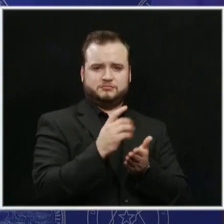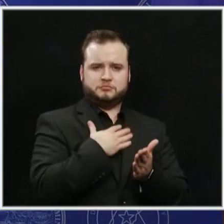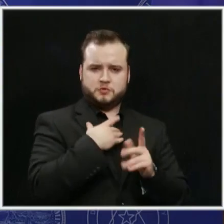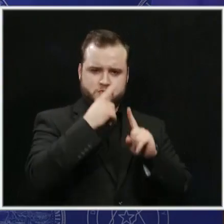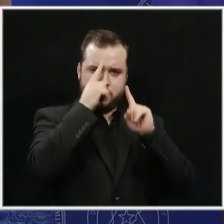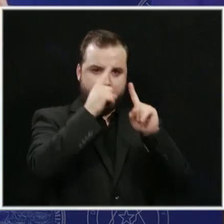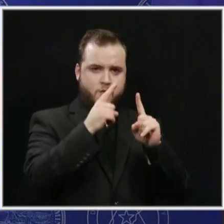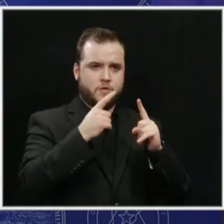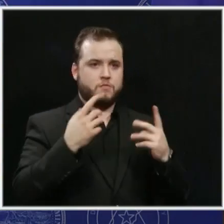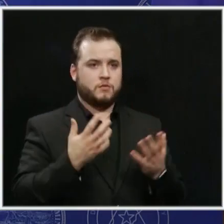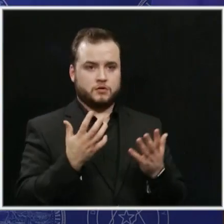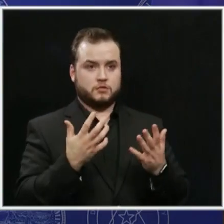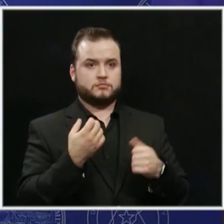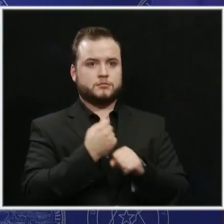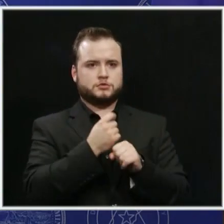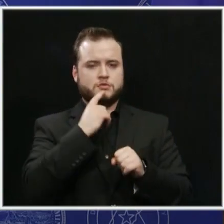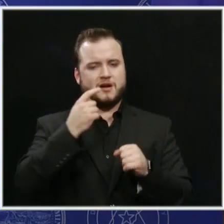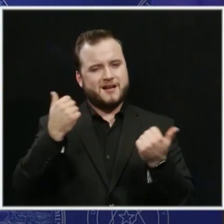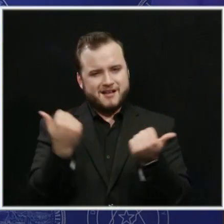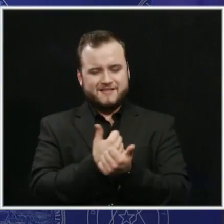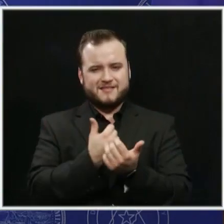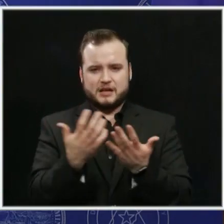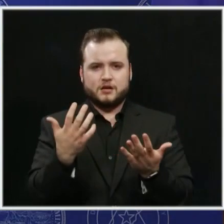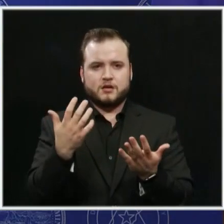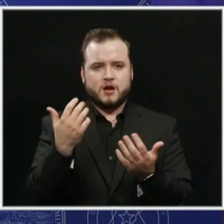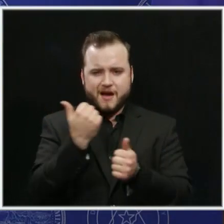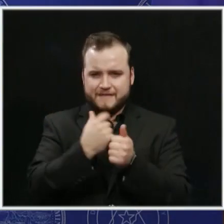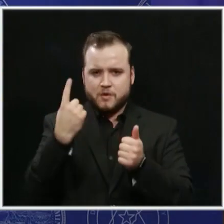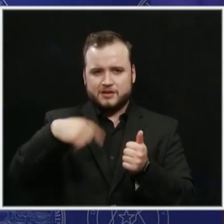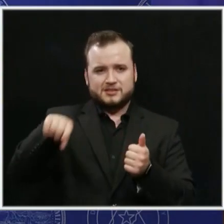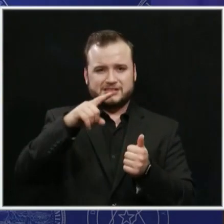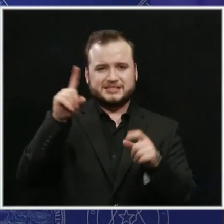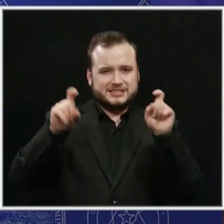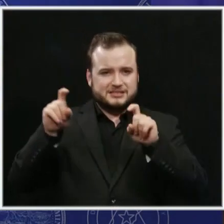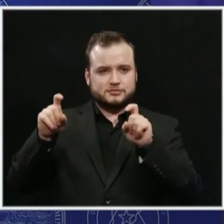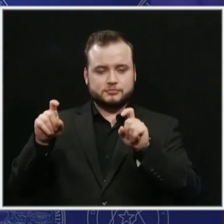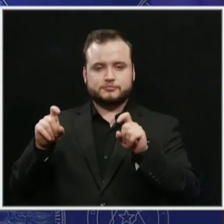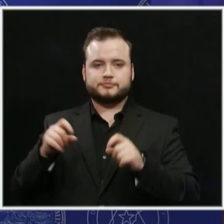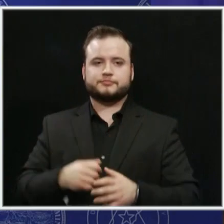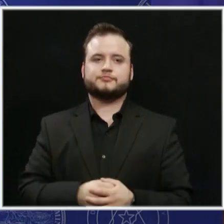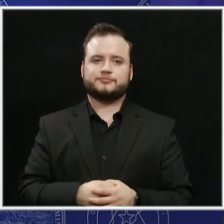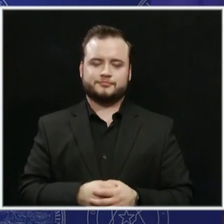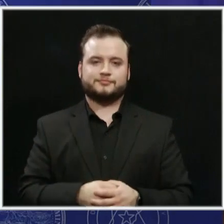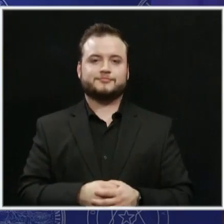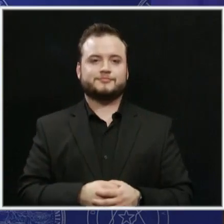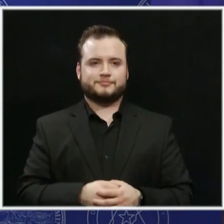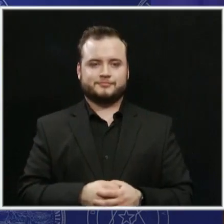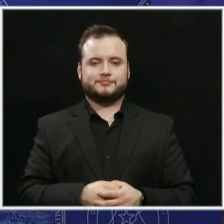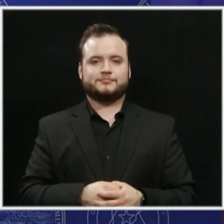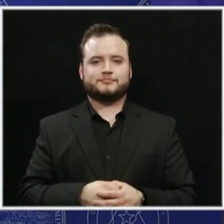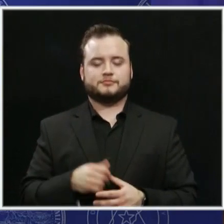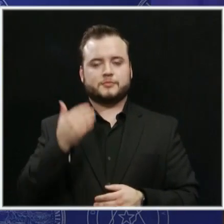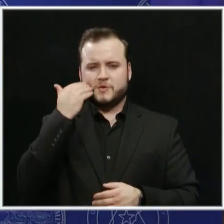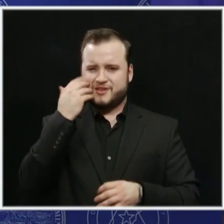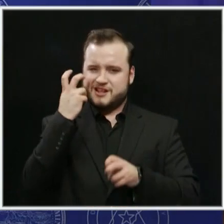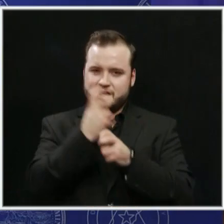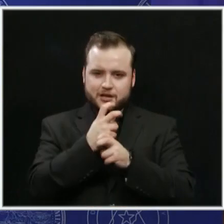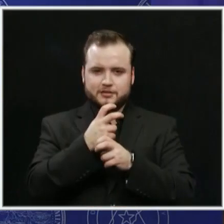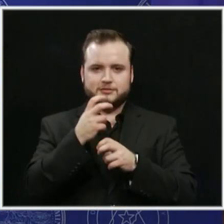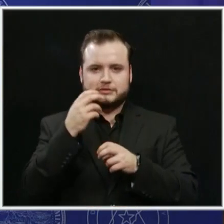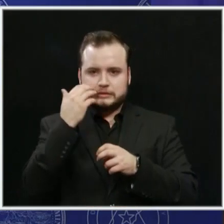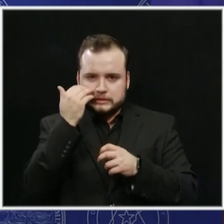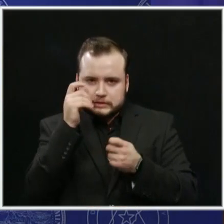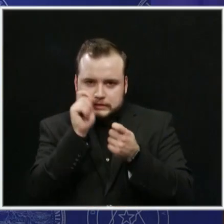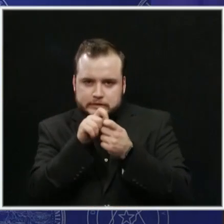be tested, who needs a test. Now, if that's a hard number, I think that's hard to tell exactly what it'll be. I think with their capacity that they got